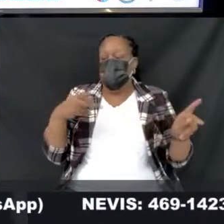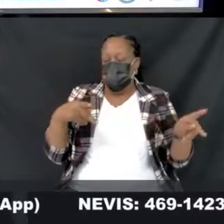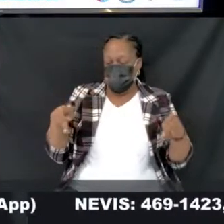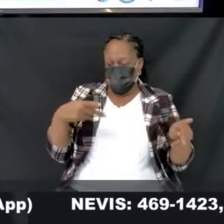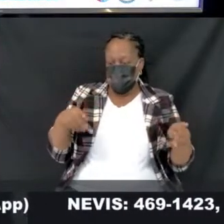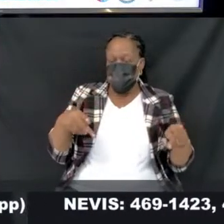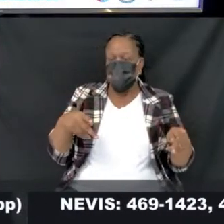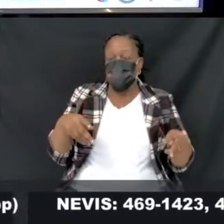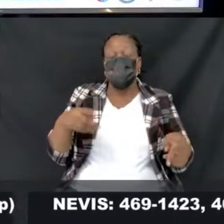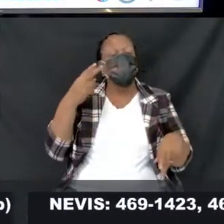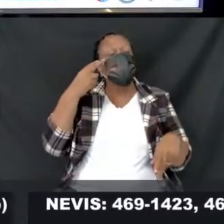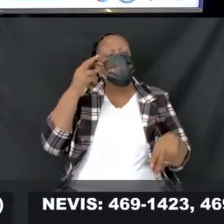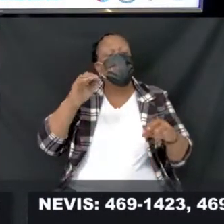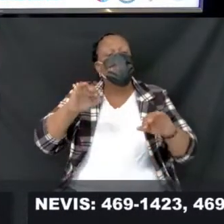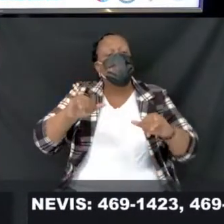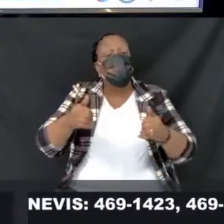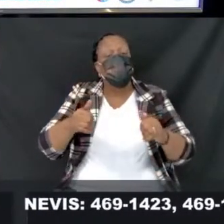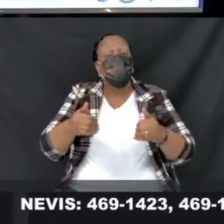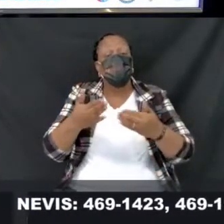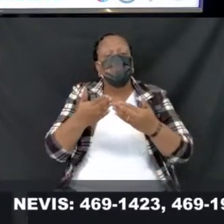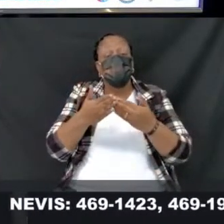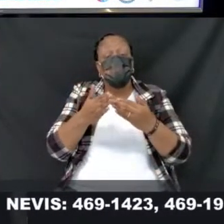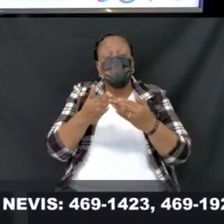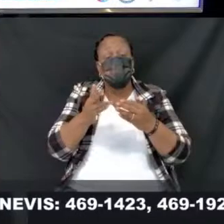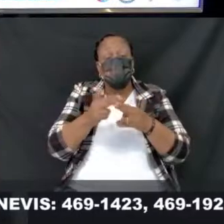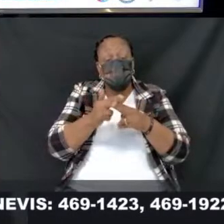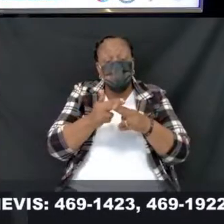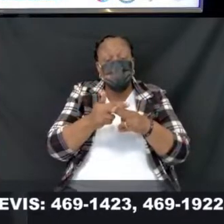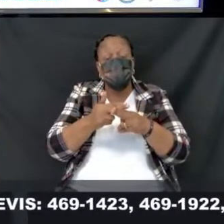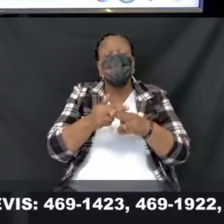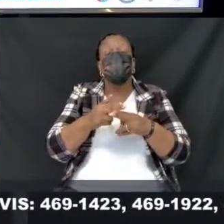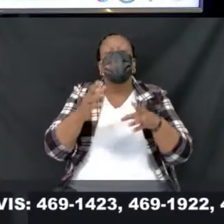see how soon we can get you up and running.